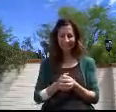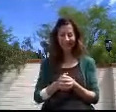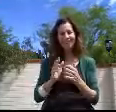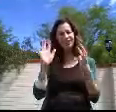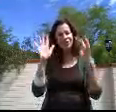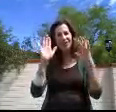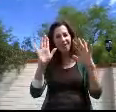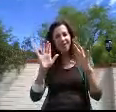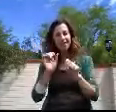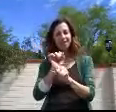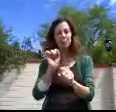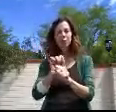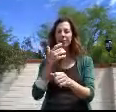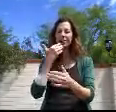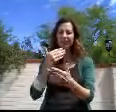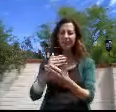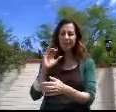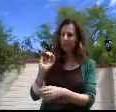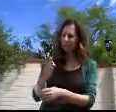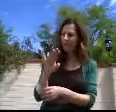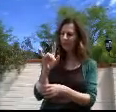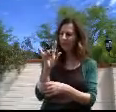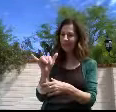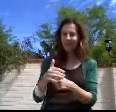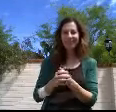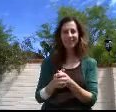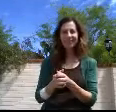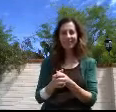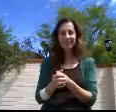job. Awesome work. Good job, Lily.